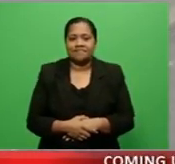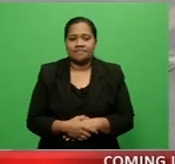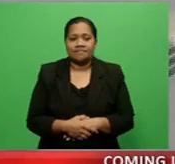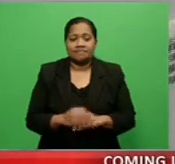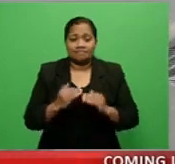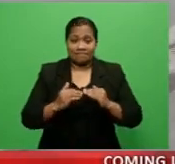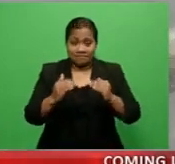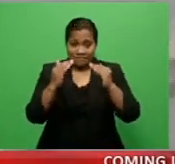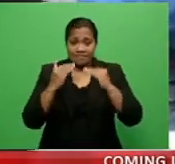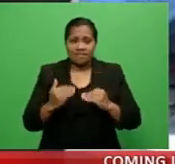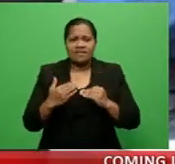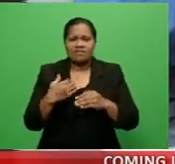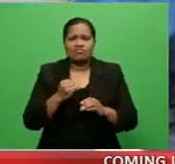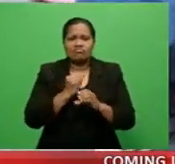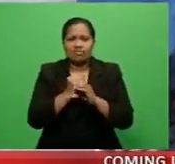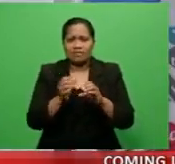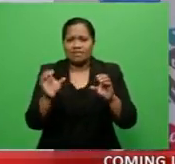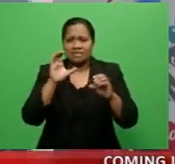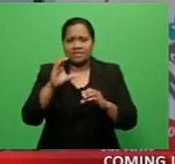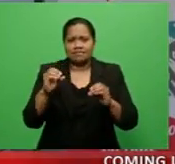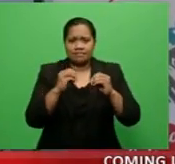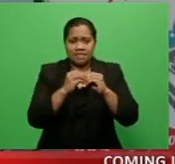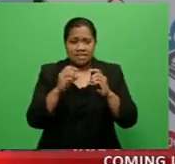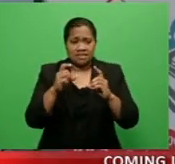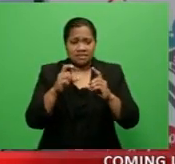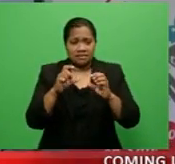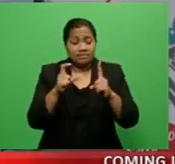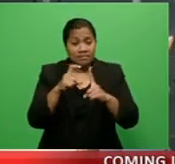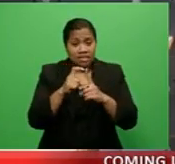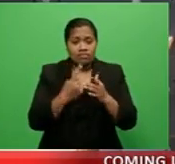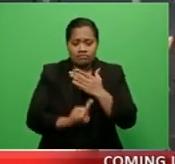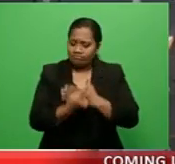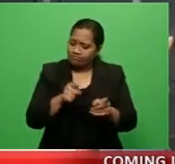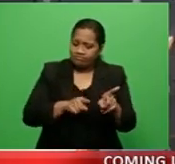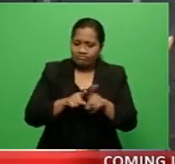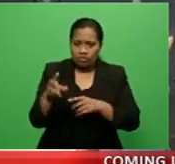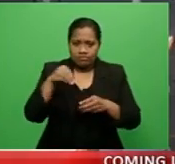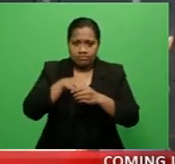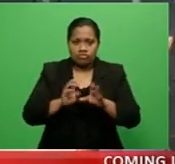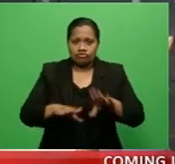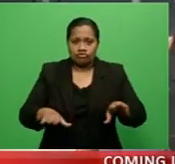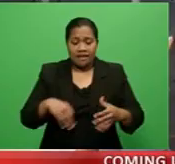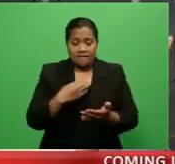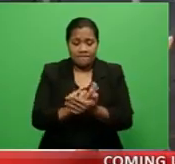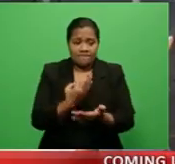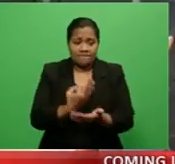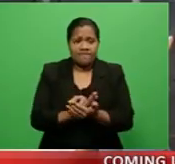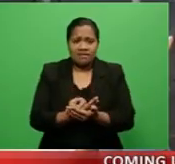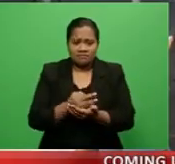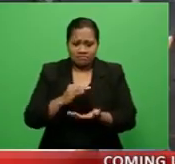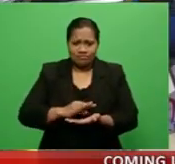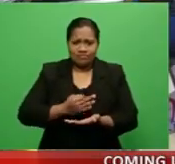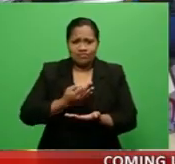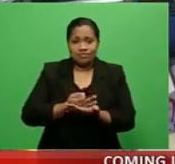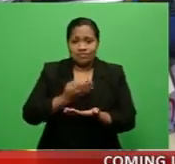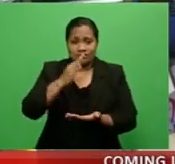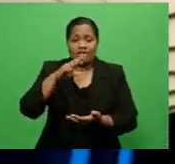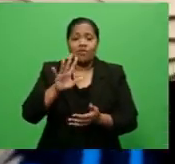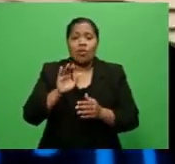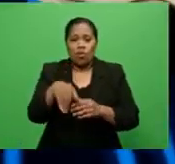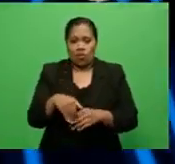petty crime in CBD mostly involves children, and funds raised to build home for mother and daughter. Stay with